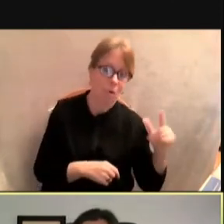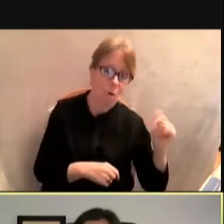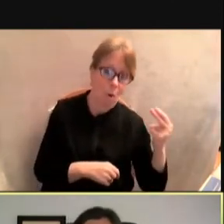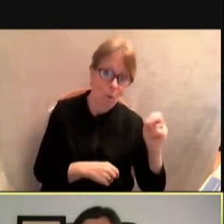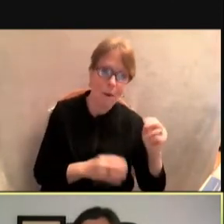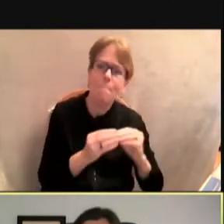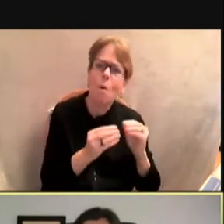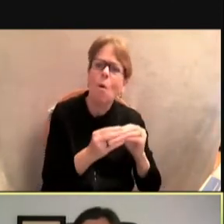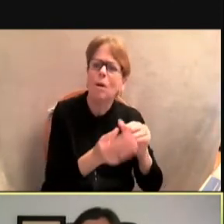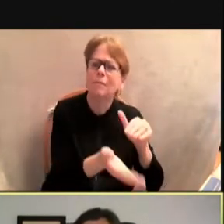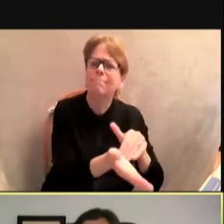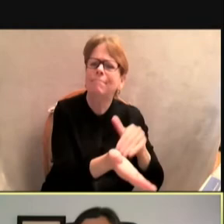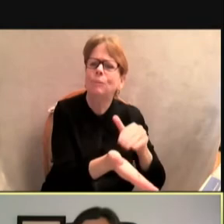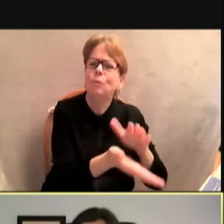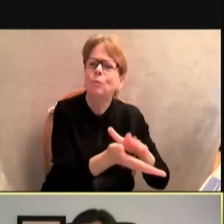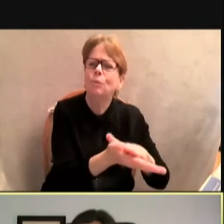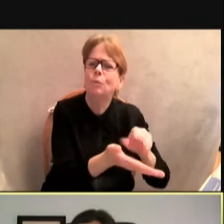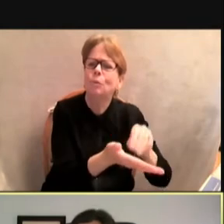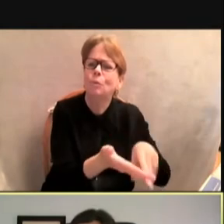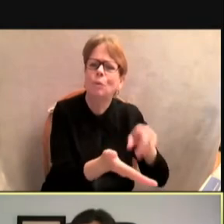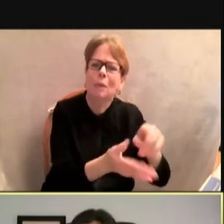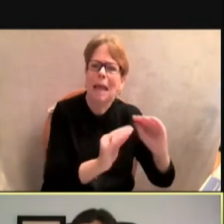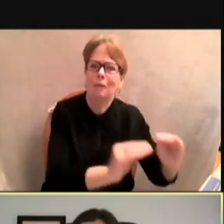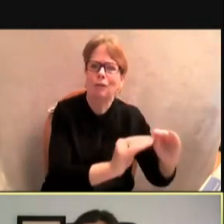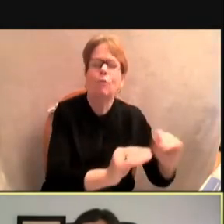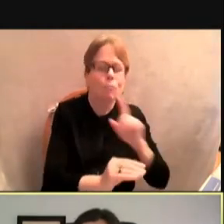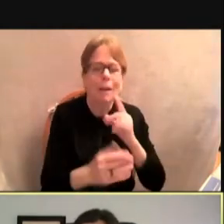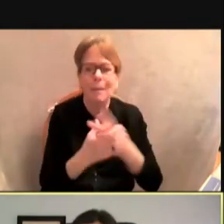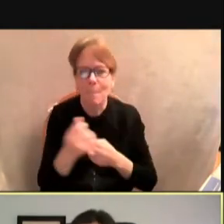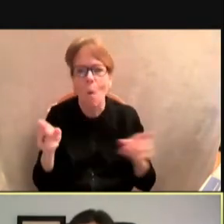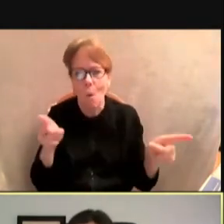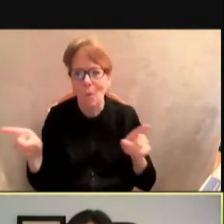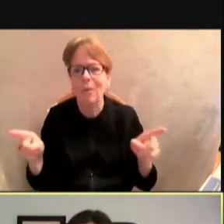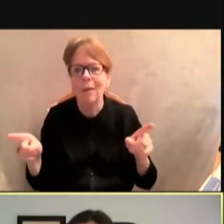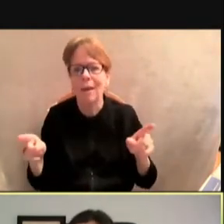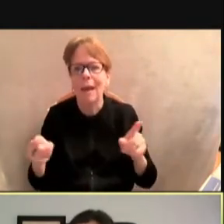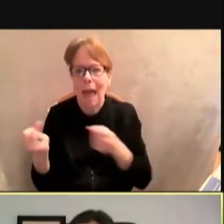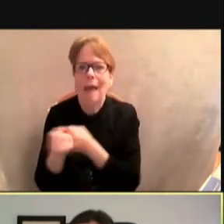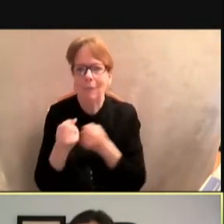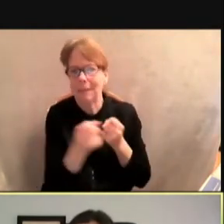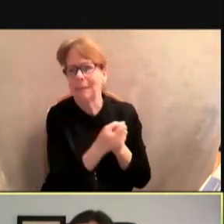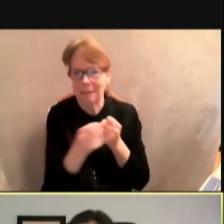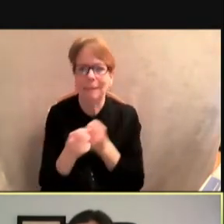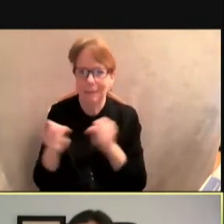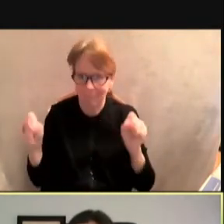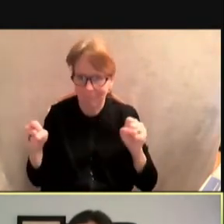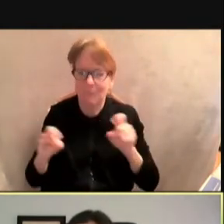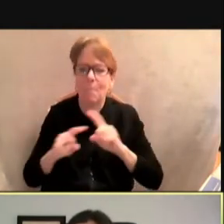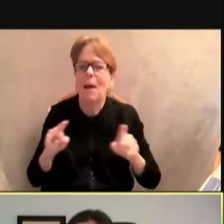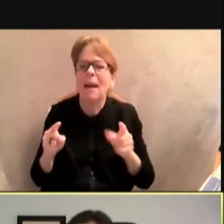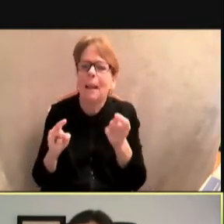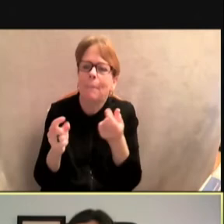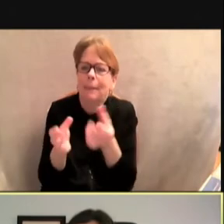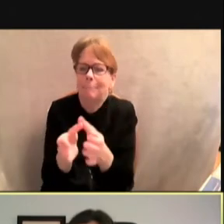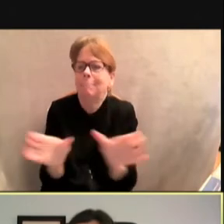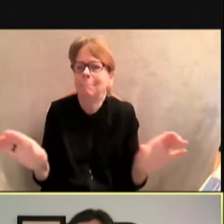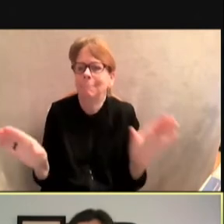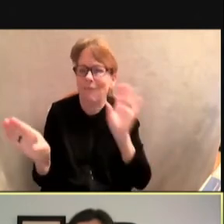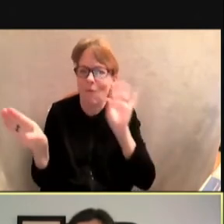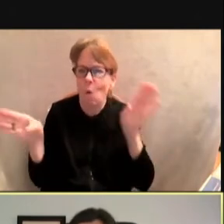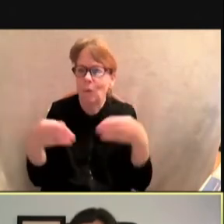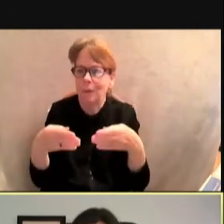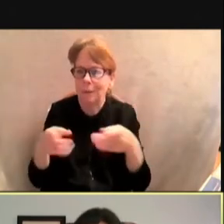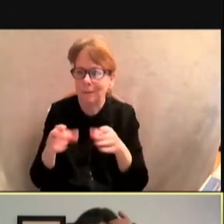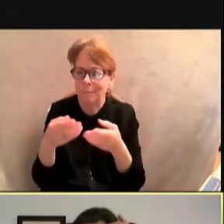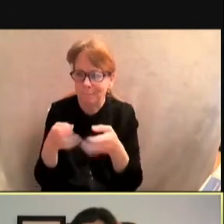although we've all touched on all parts of disability advocacy, as you've heard and will continue to hear. And I point out too,